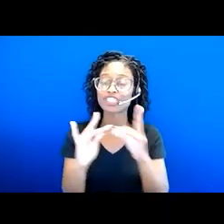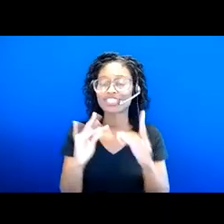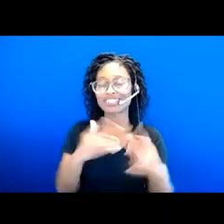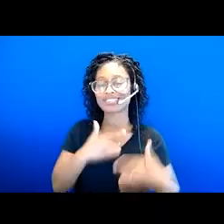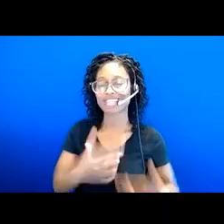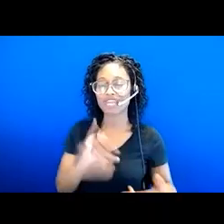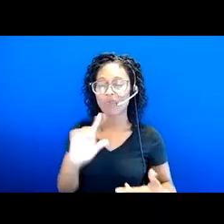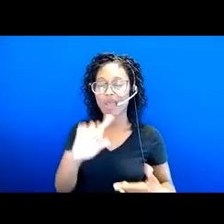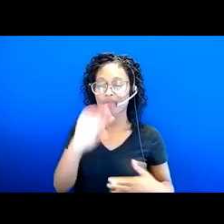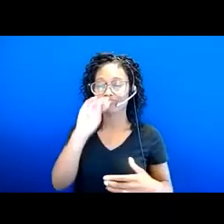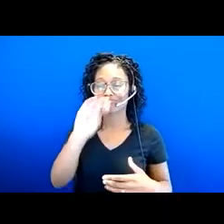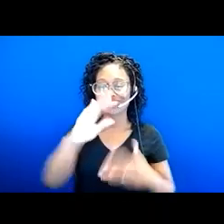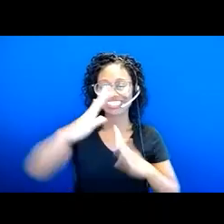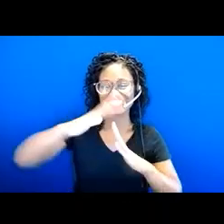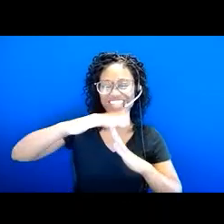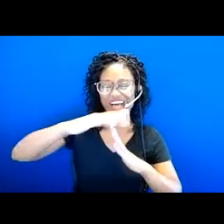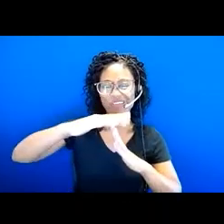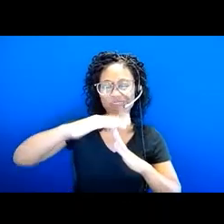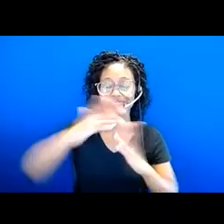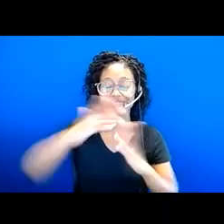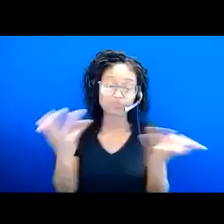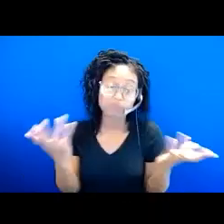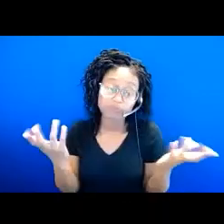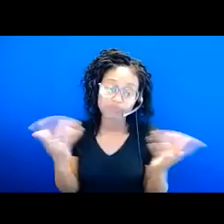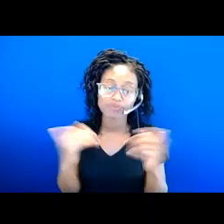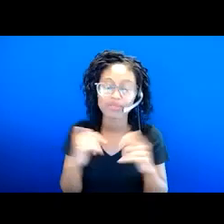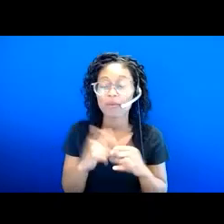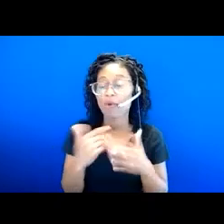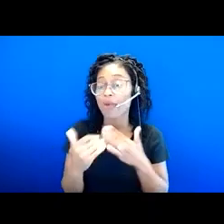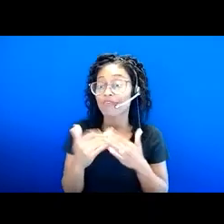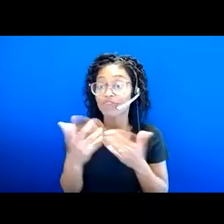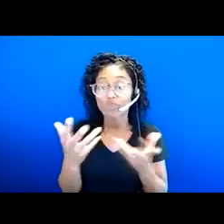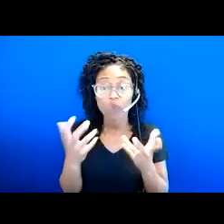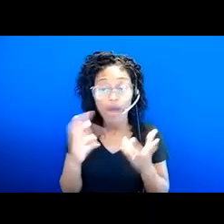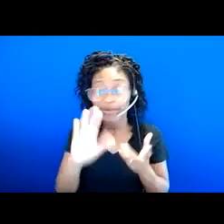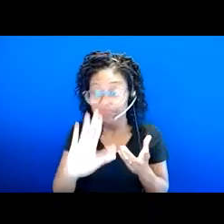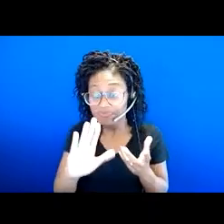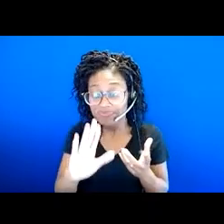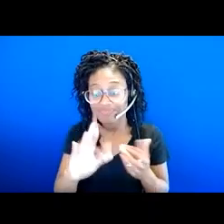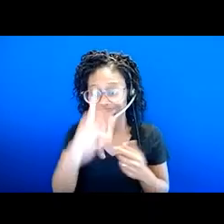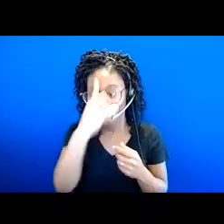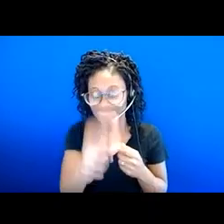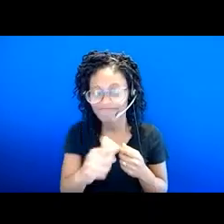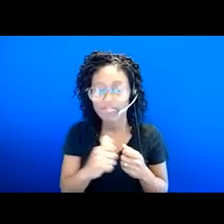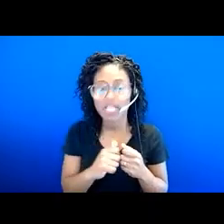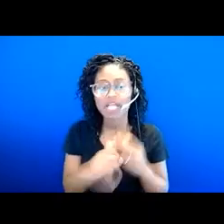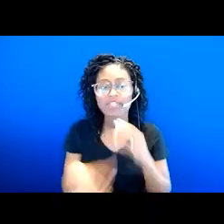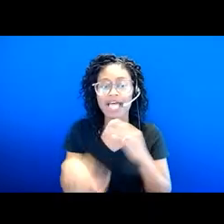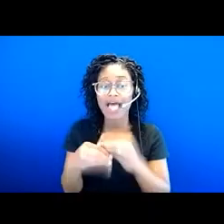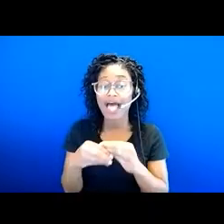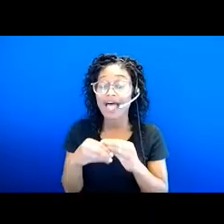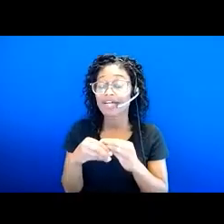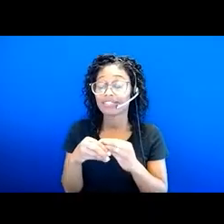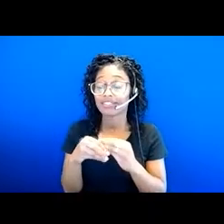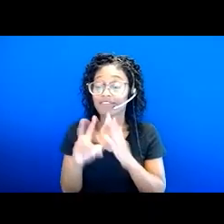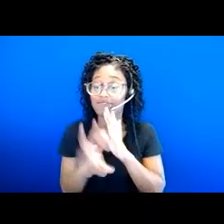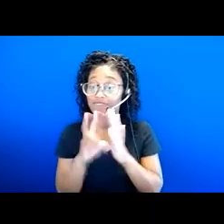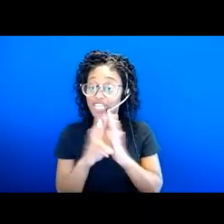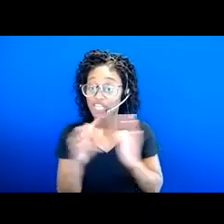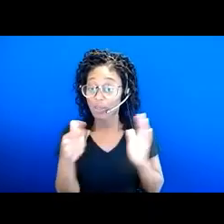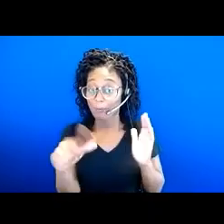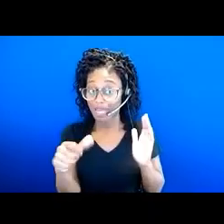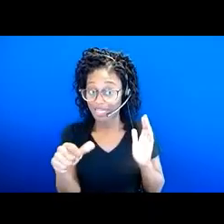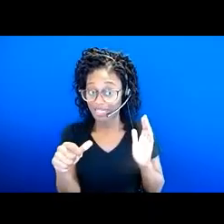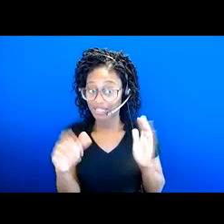You place your cursor where you want the narration to go. This is the Add Video button. As I mentioned before, it need not